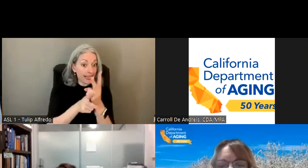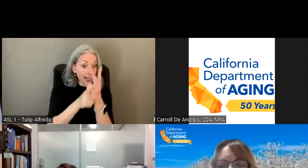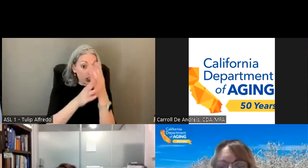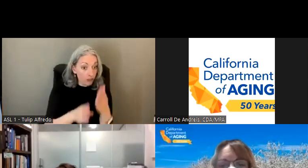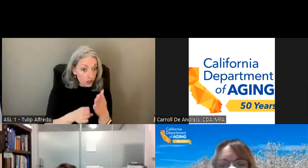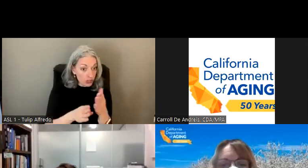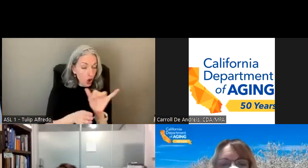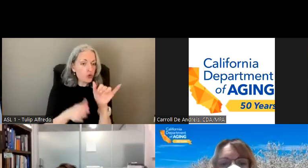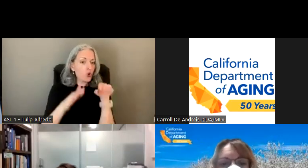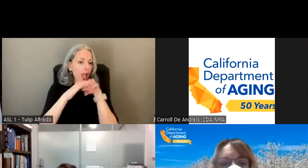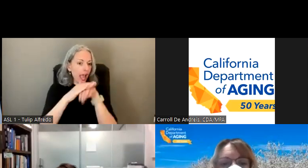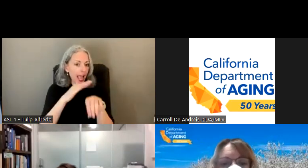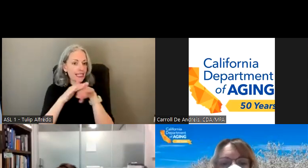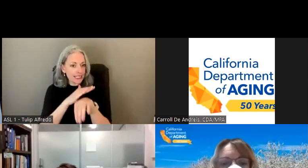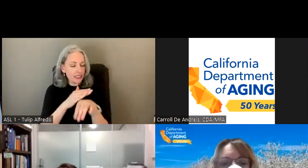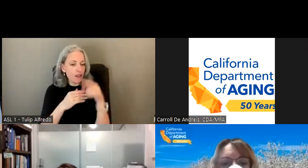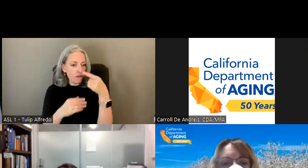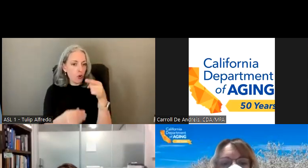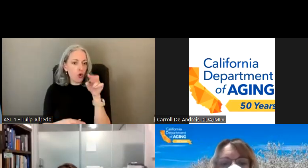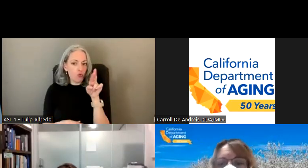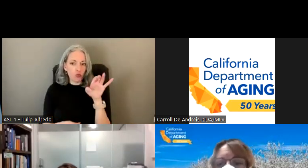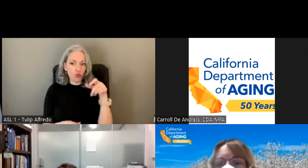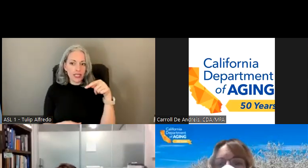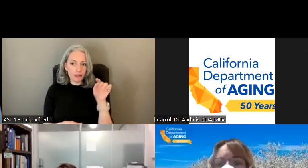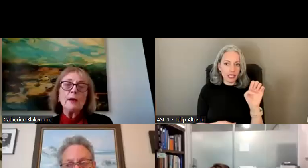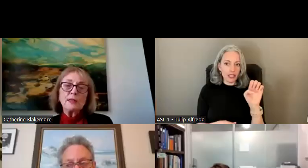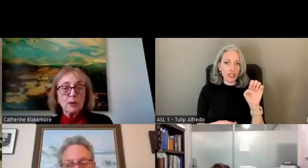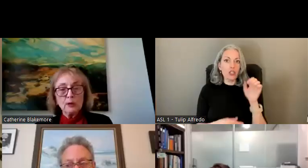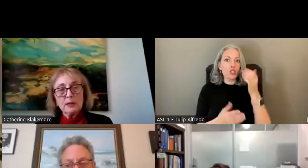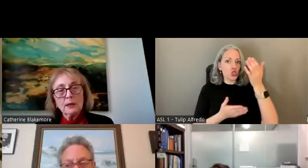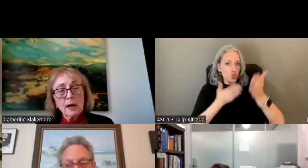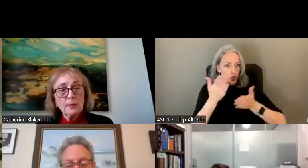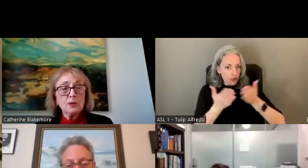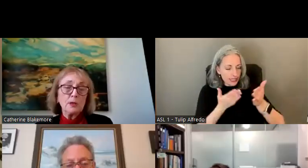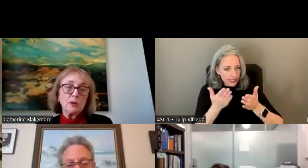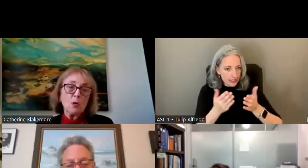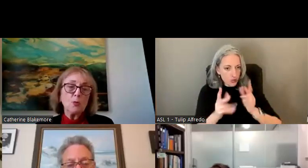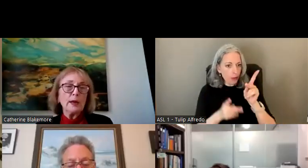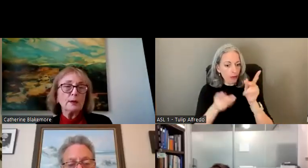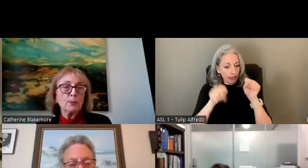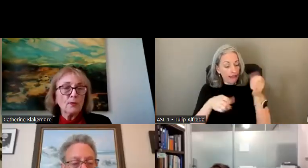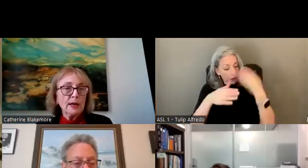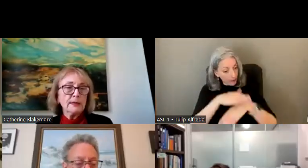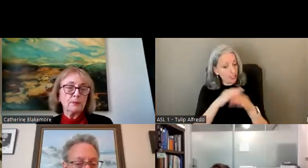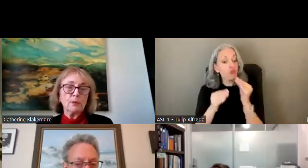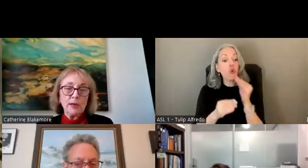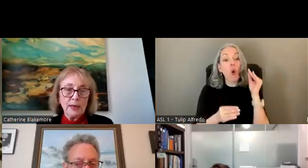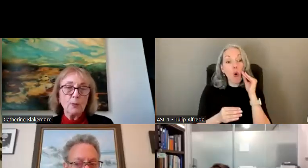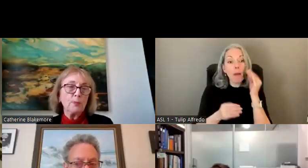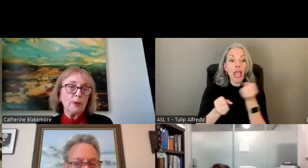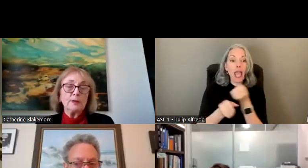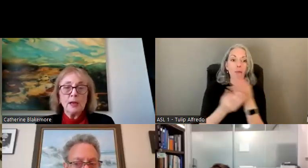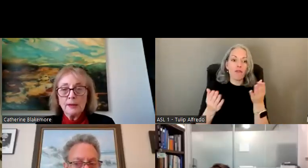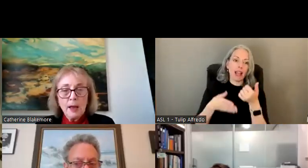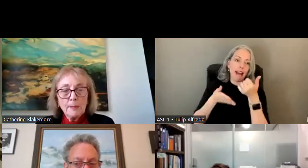including access to affordable respite services. So people have someone else that could come into their home and provide